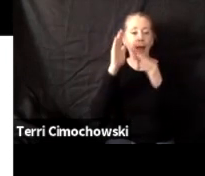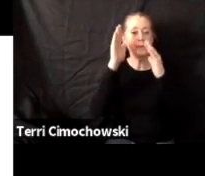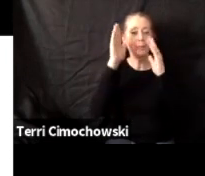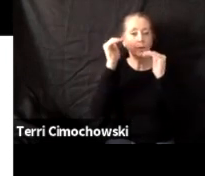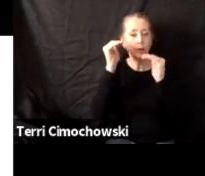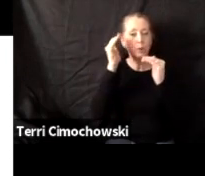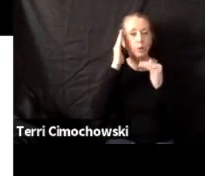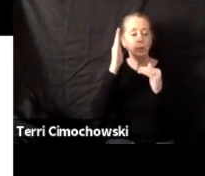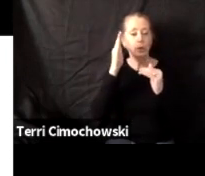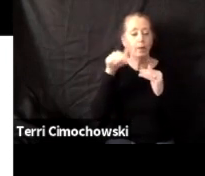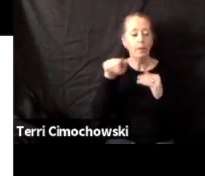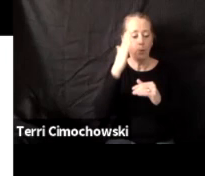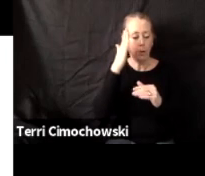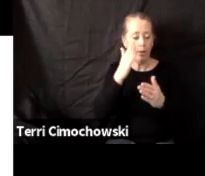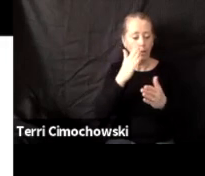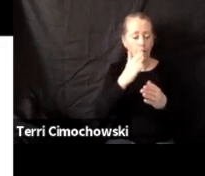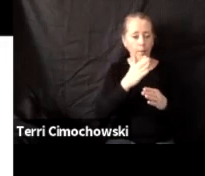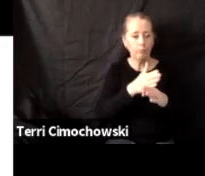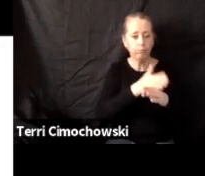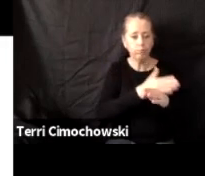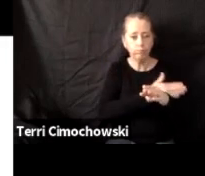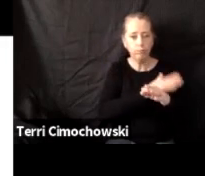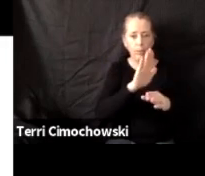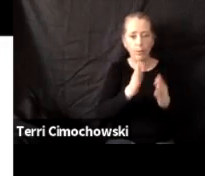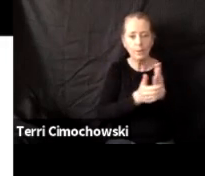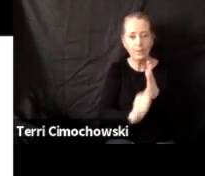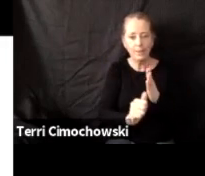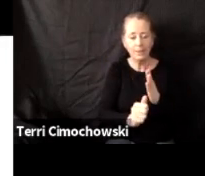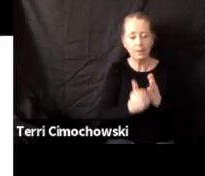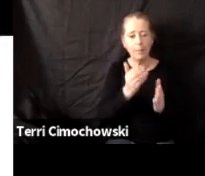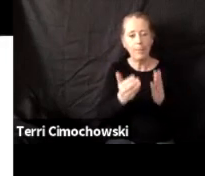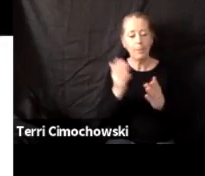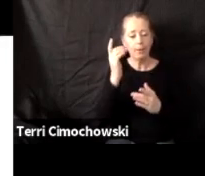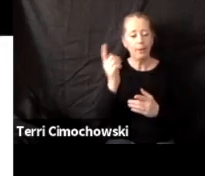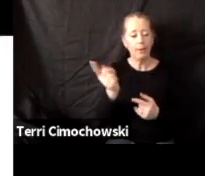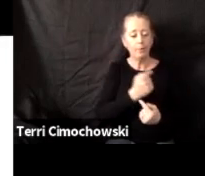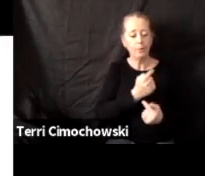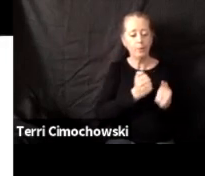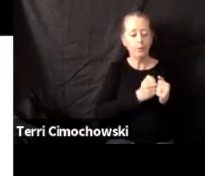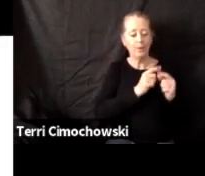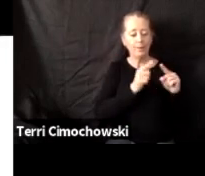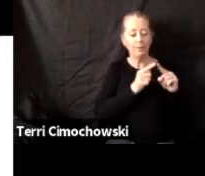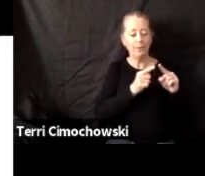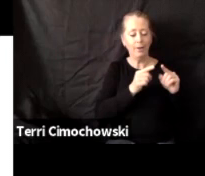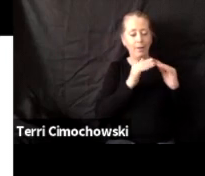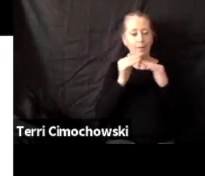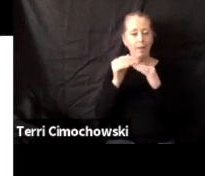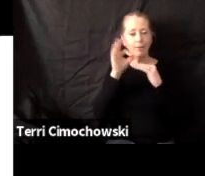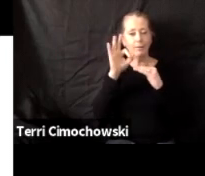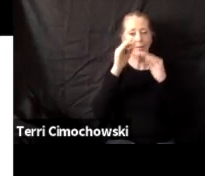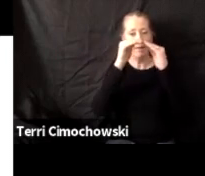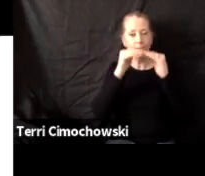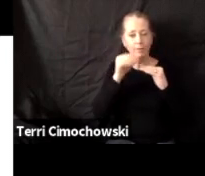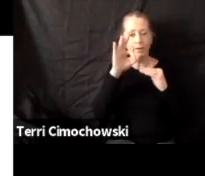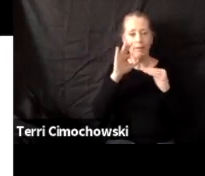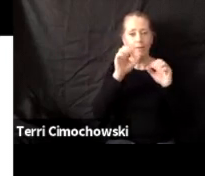to build those skills, right? But we know that they may come to us with different levels of abilities in those areas. So I